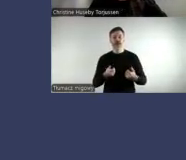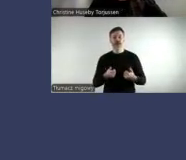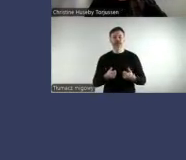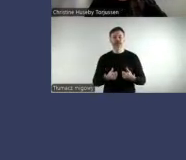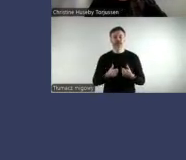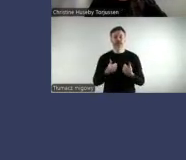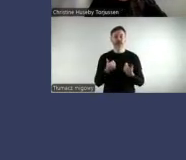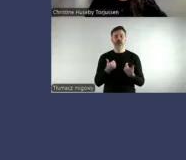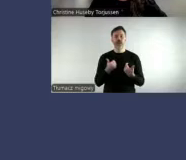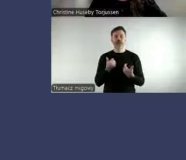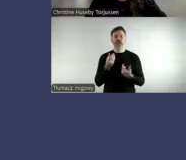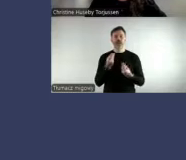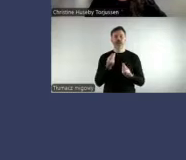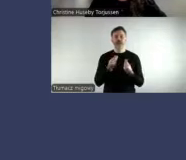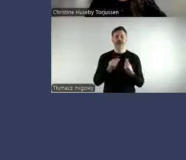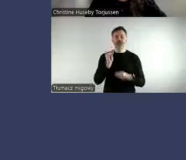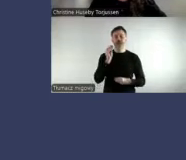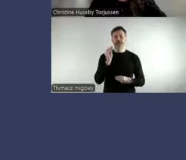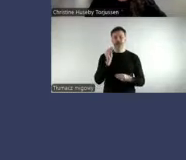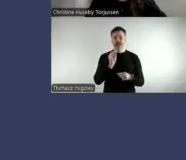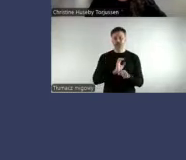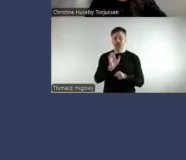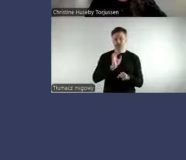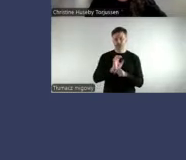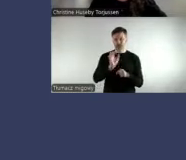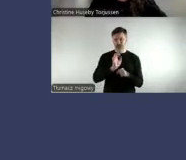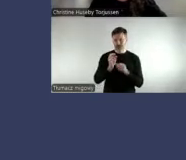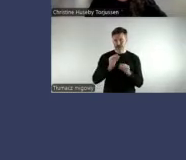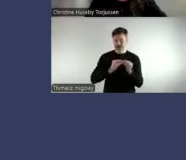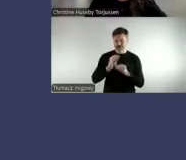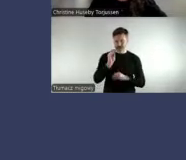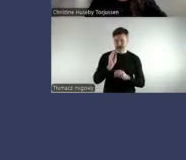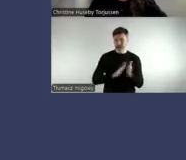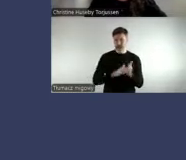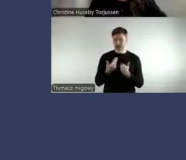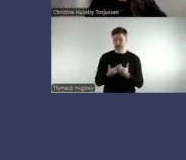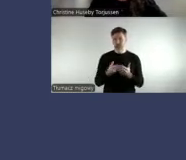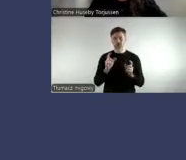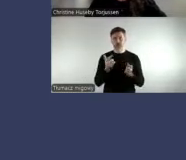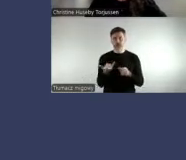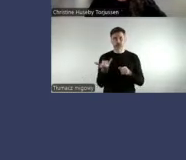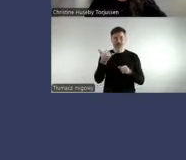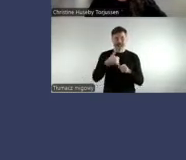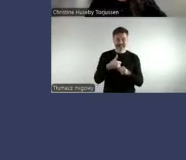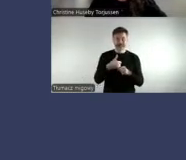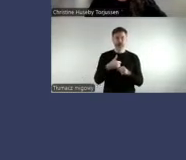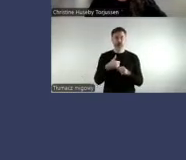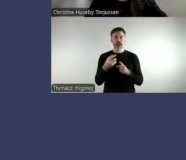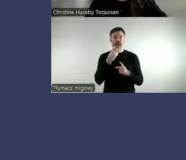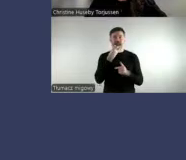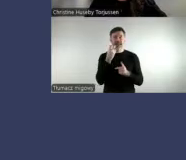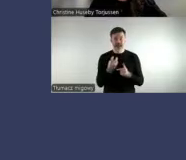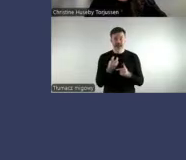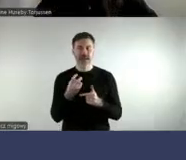of those examples related to fuel and power, who the work is trying to